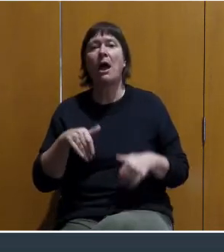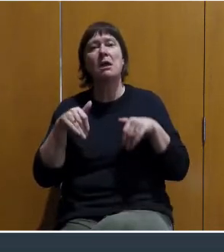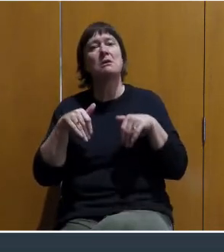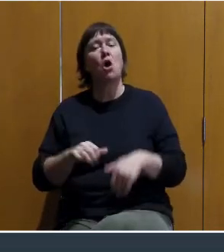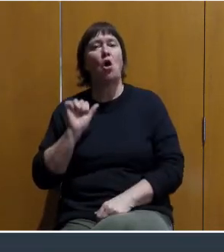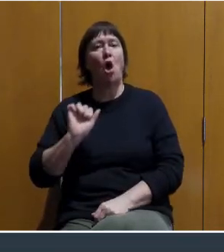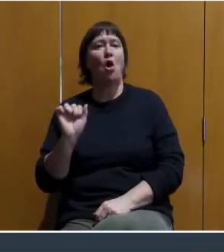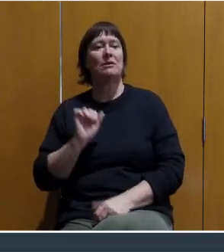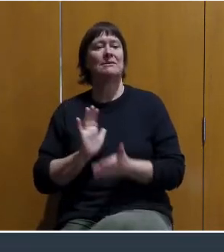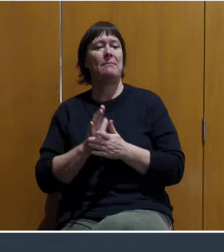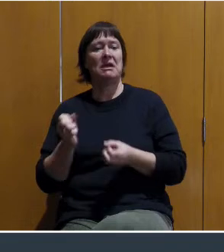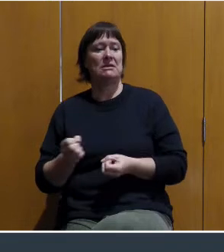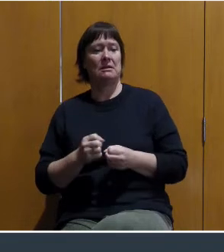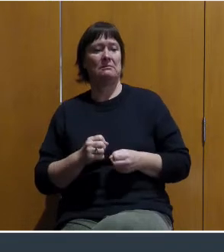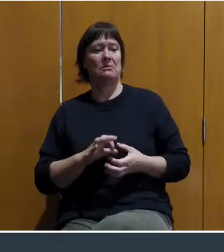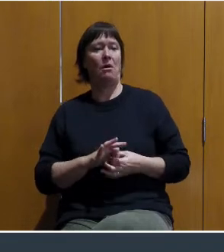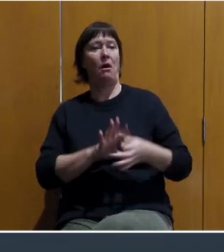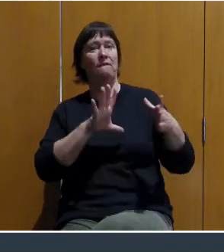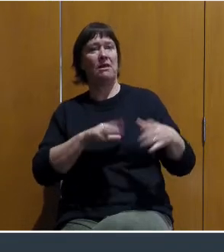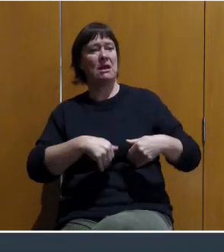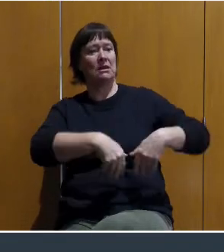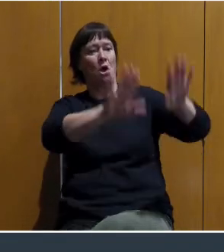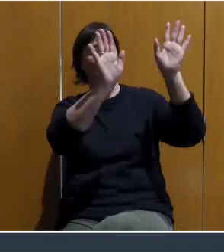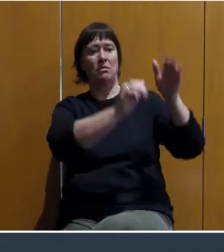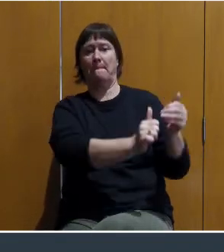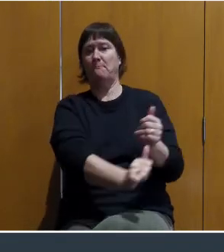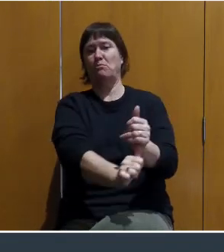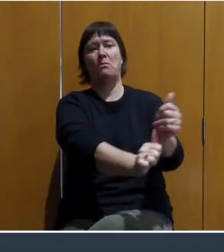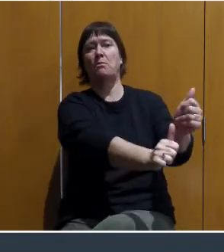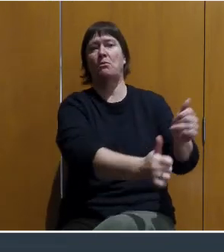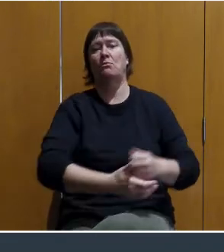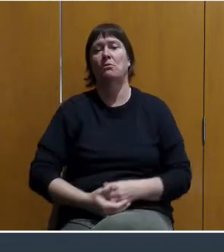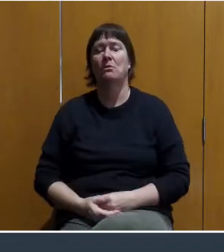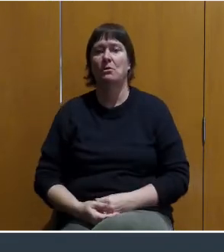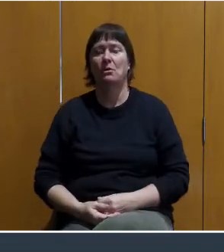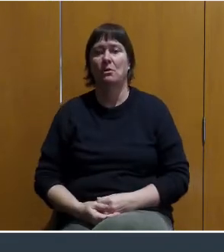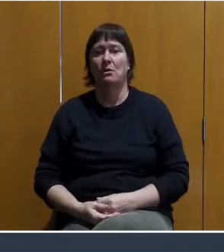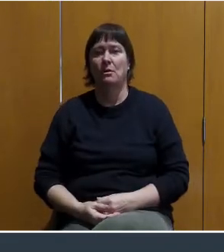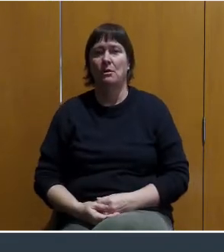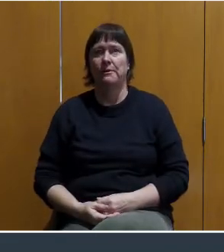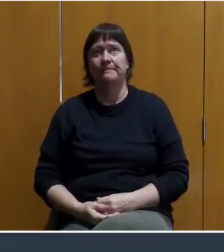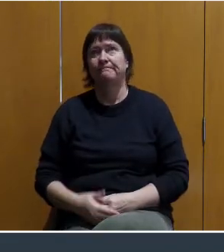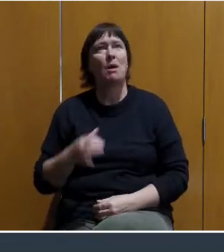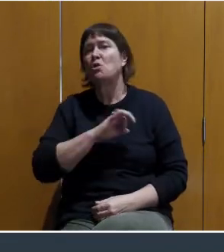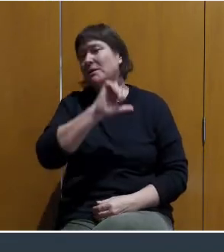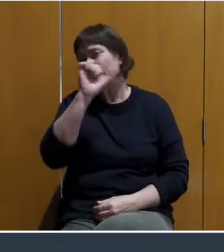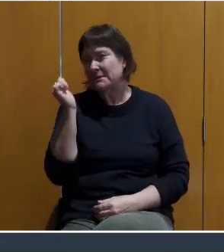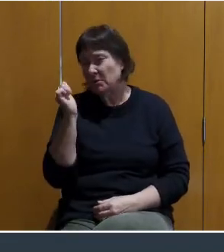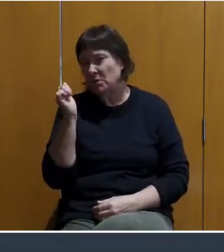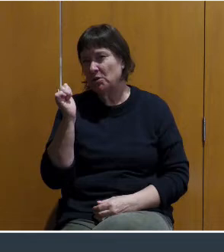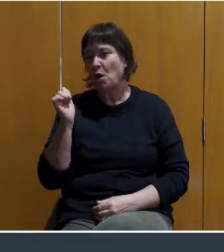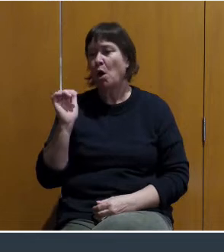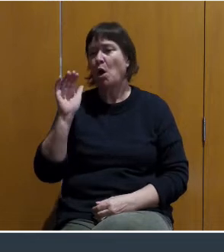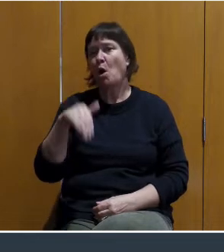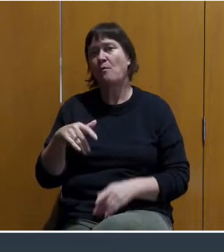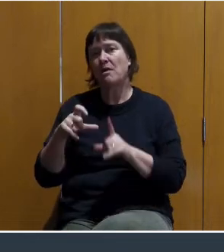do. So I think if you turn Dolbell, I think you just have to be careful. And I'm not an expert on Dolbell, but I think you really